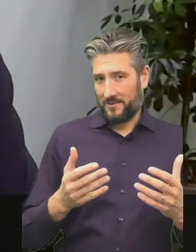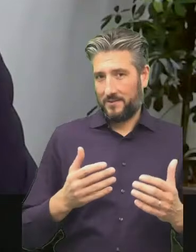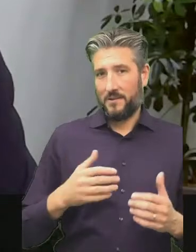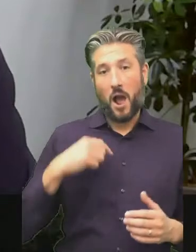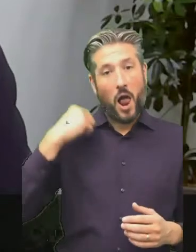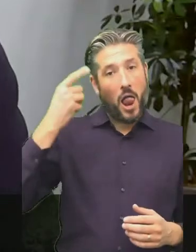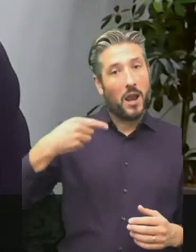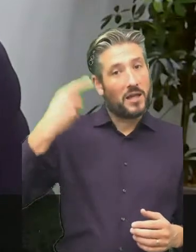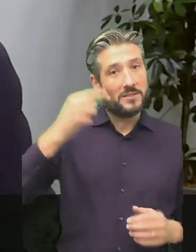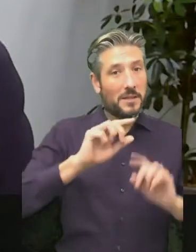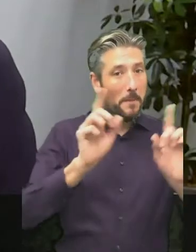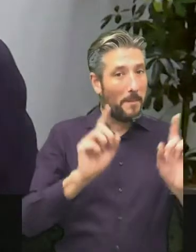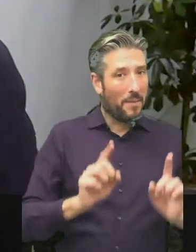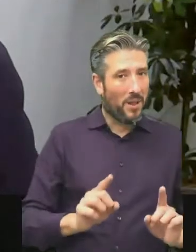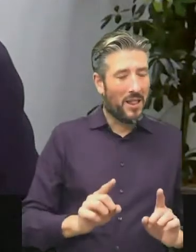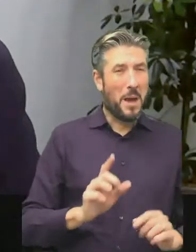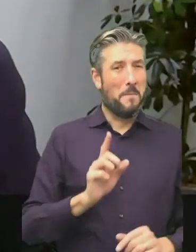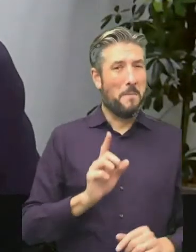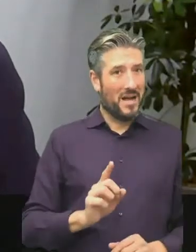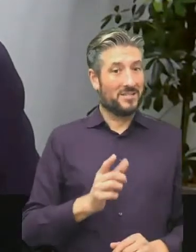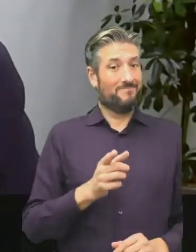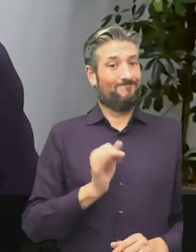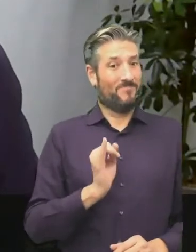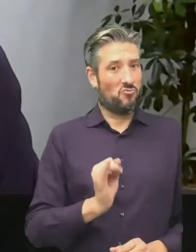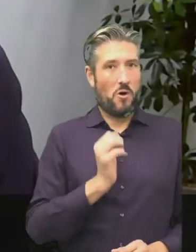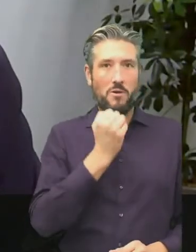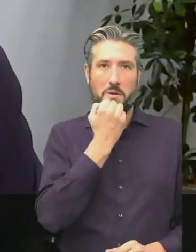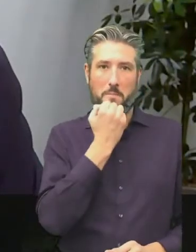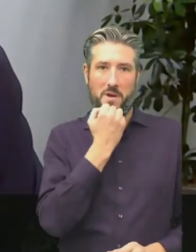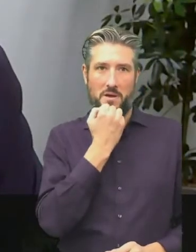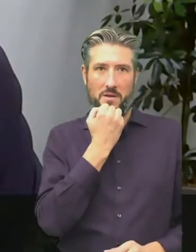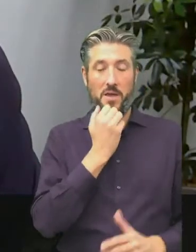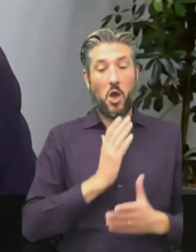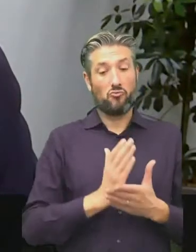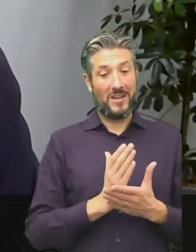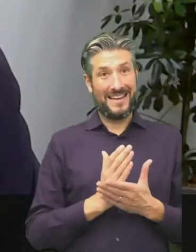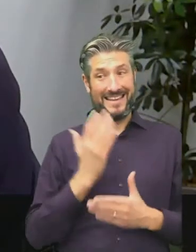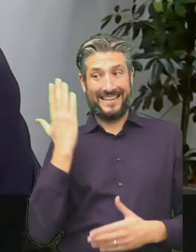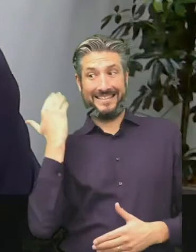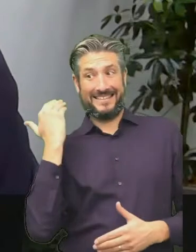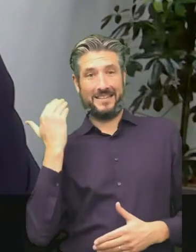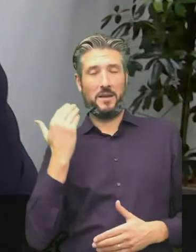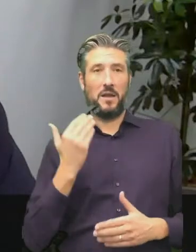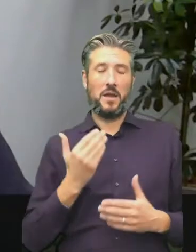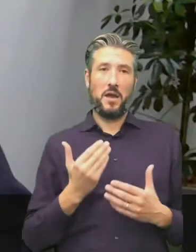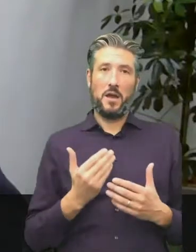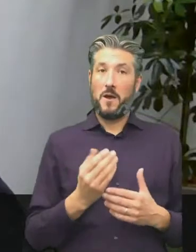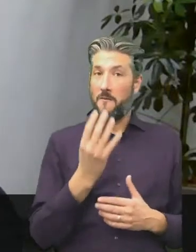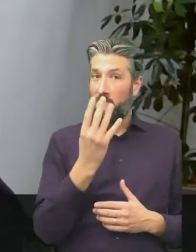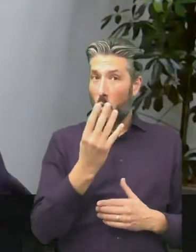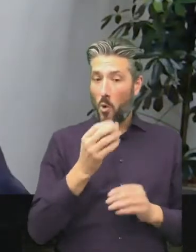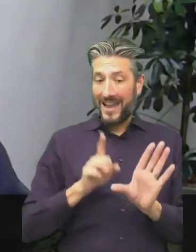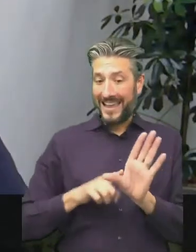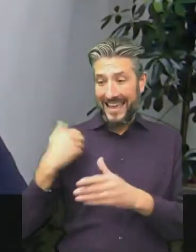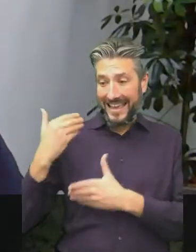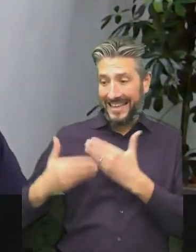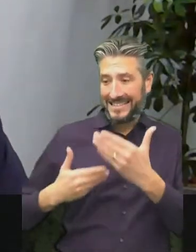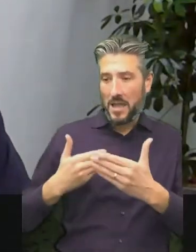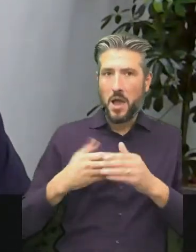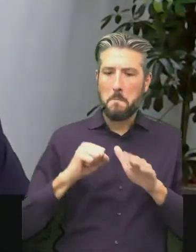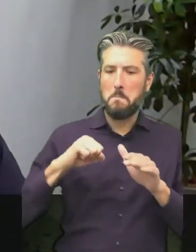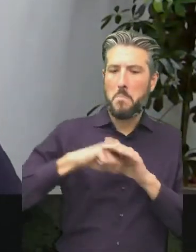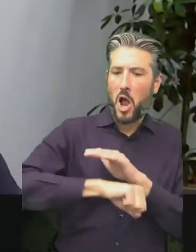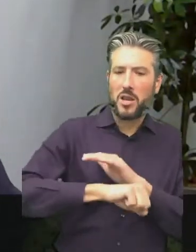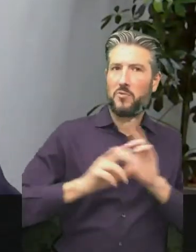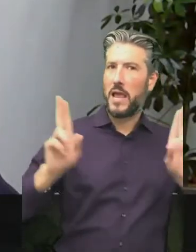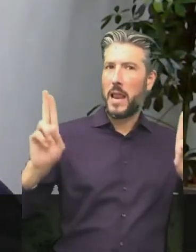versus 2016. And burglary offences have actually reduced in the last 4 years. But one burglary is one burglary too